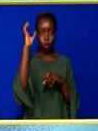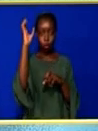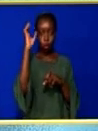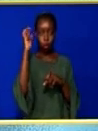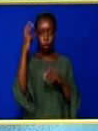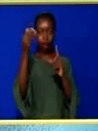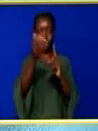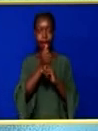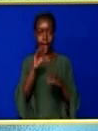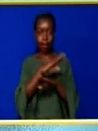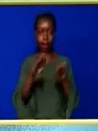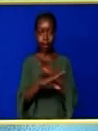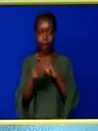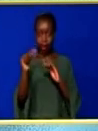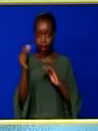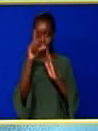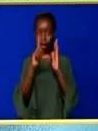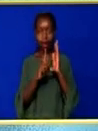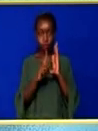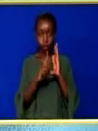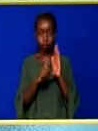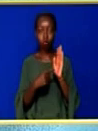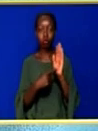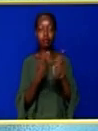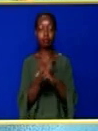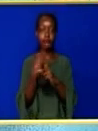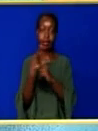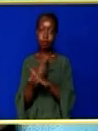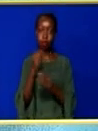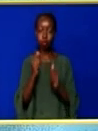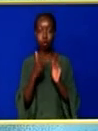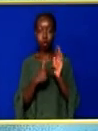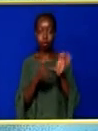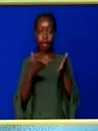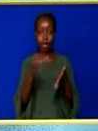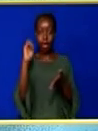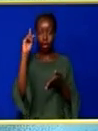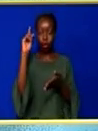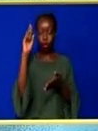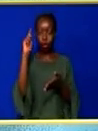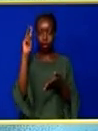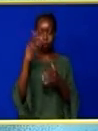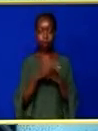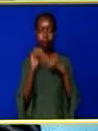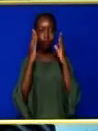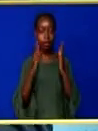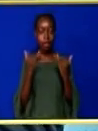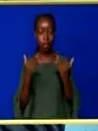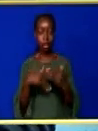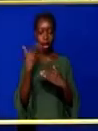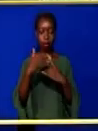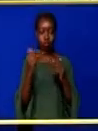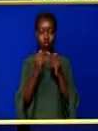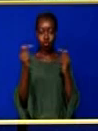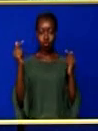get every other recording of the episodes or the shows that have been shown here at Edu Channel. Mwalimu, yes. So after a very long